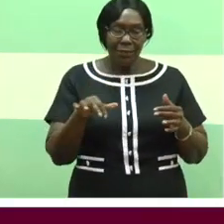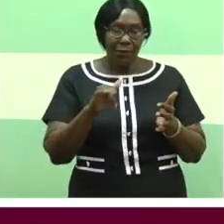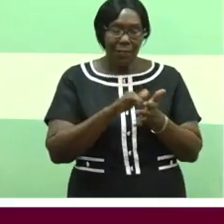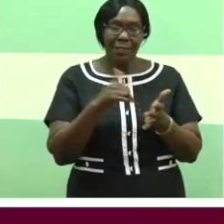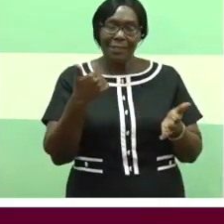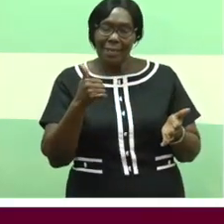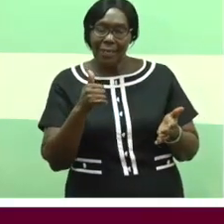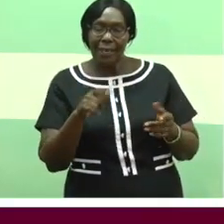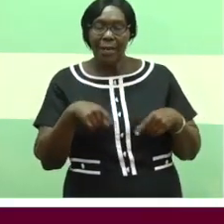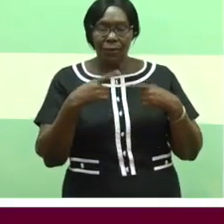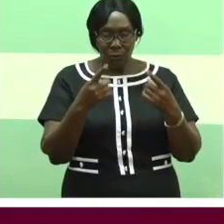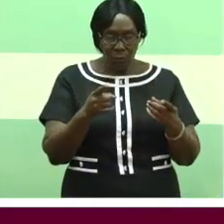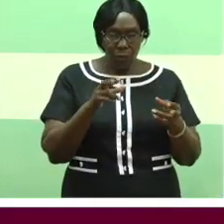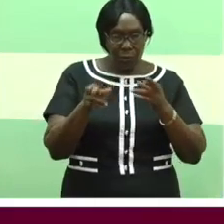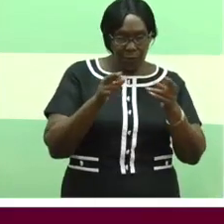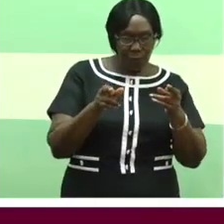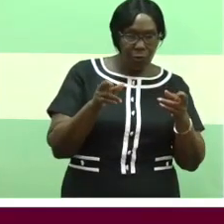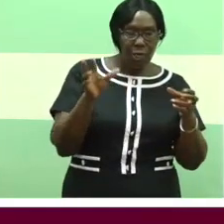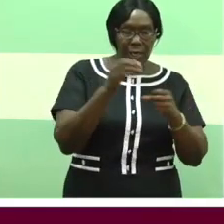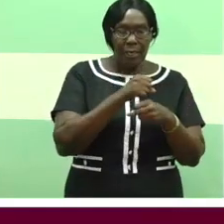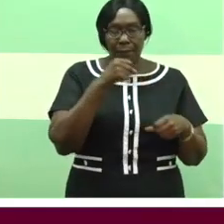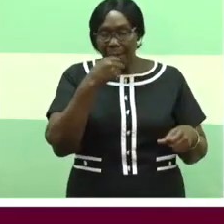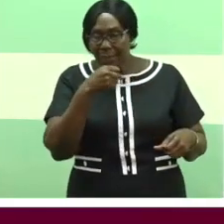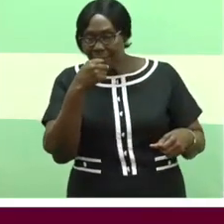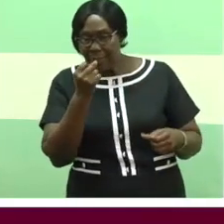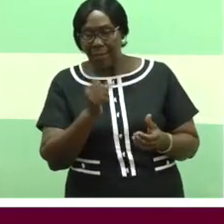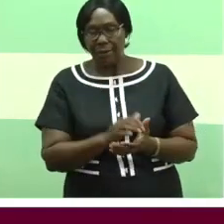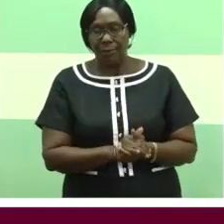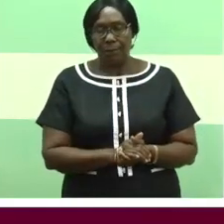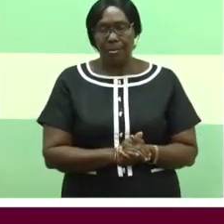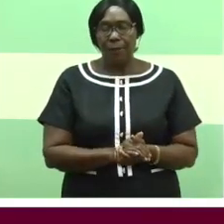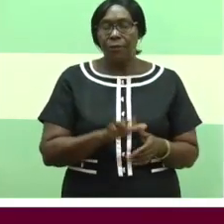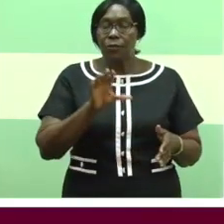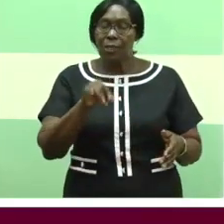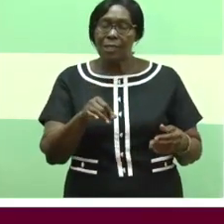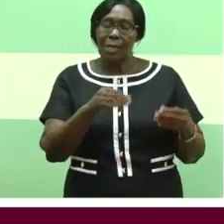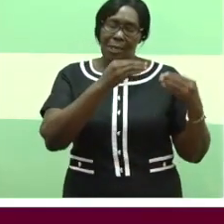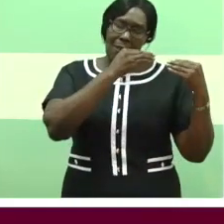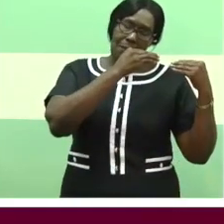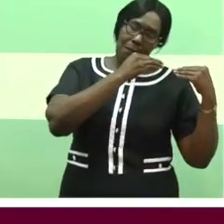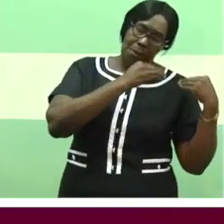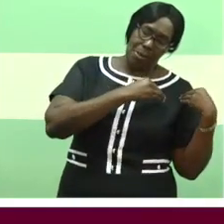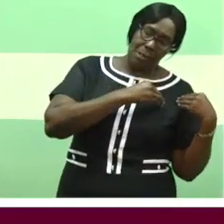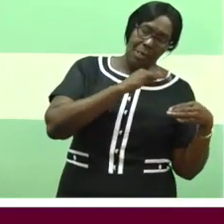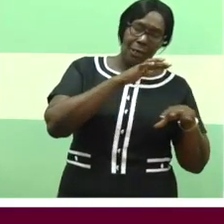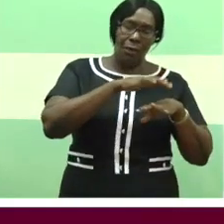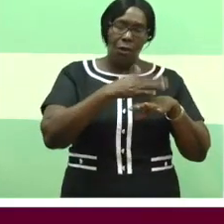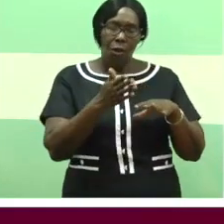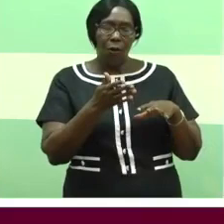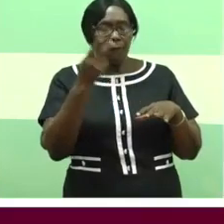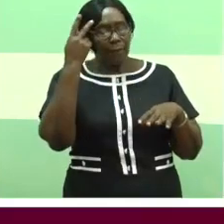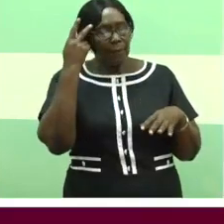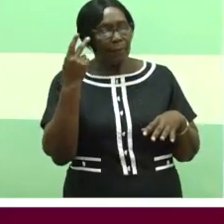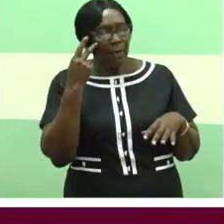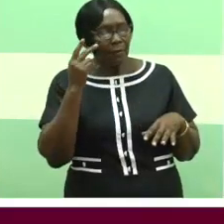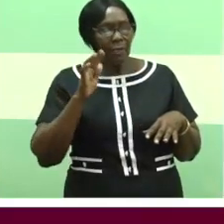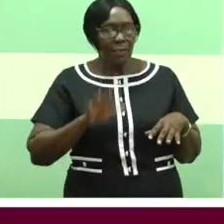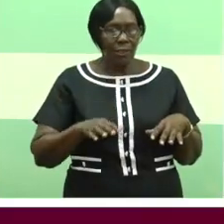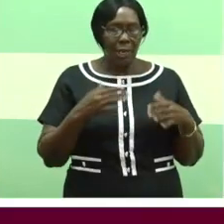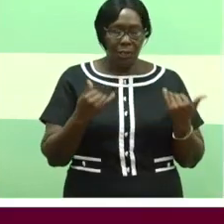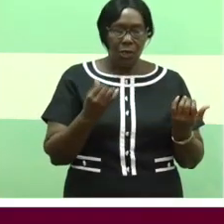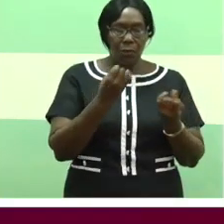When it's 10 o'clock, I can go to the refrigerator and get my snack. So it kind of takes the burden off you, and the child now